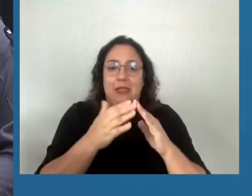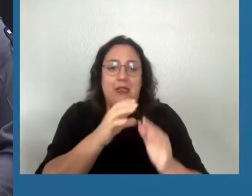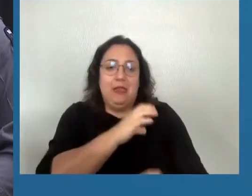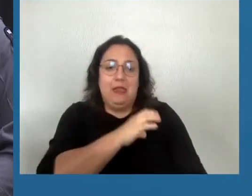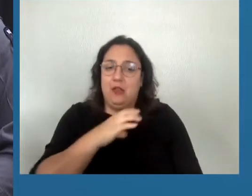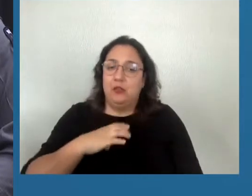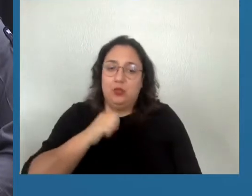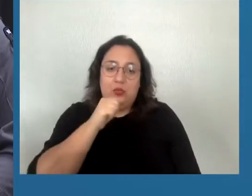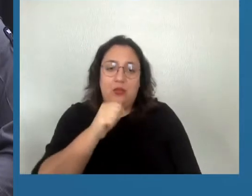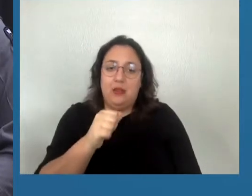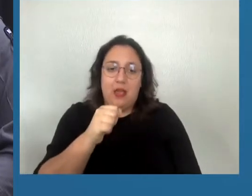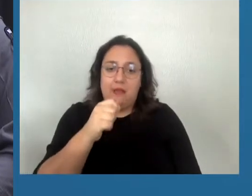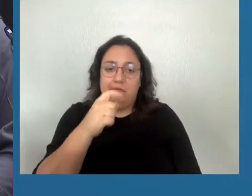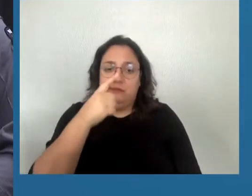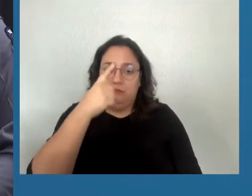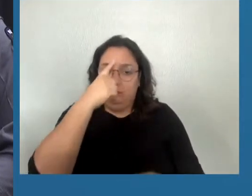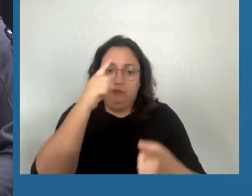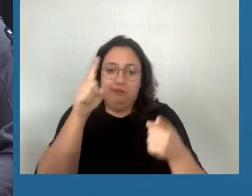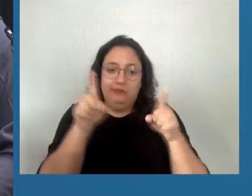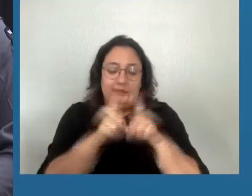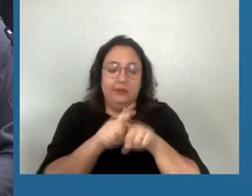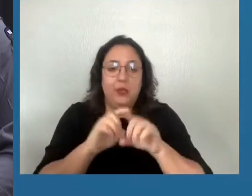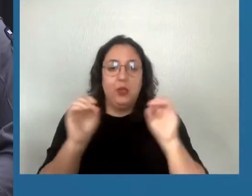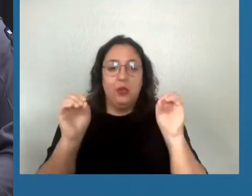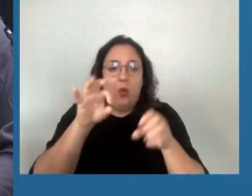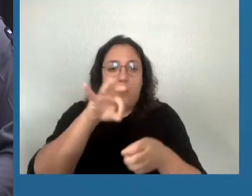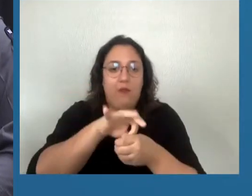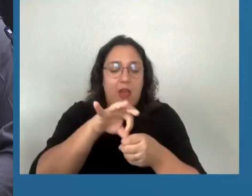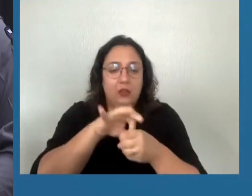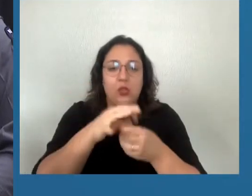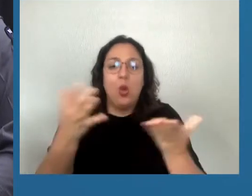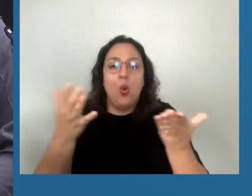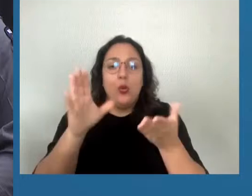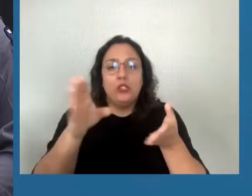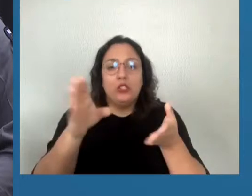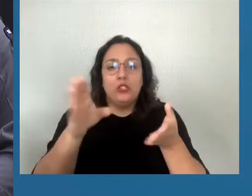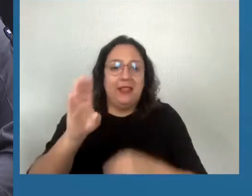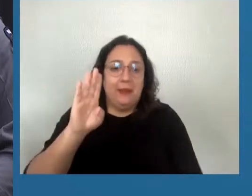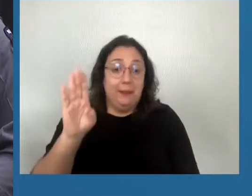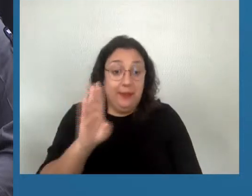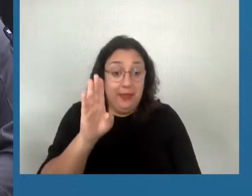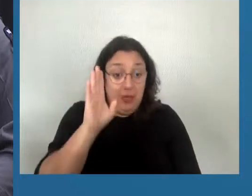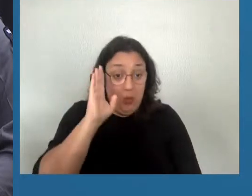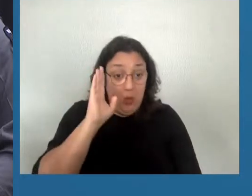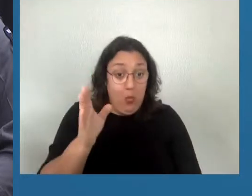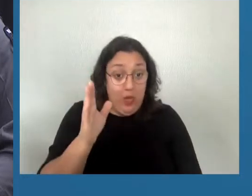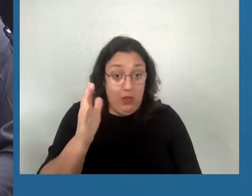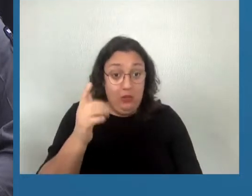City Council, and there's no bill yet with the legislature. What's your plan B? I mean, will you actually move to remove